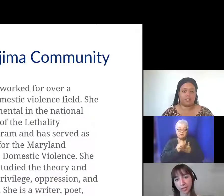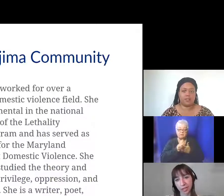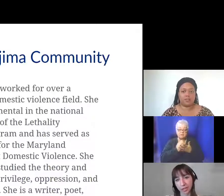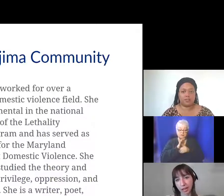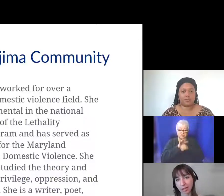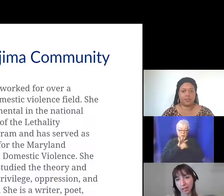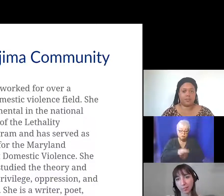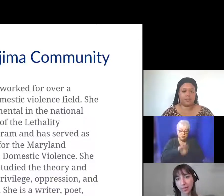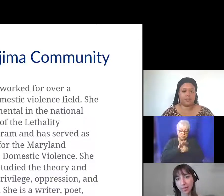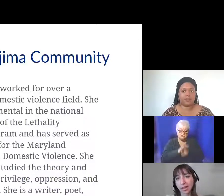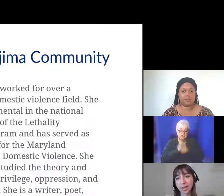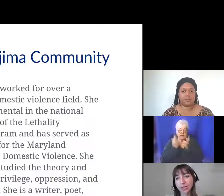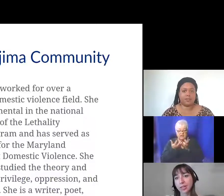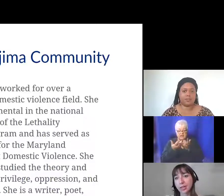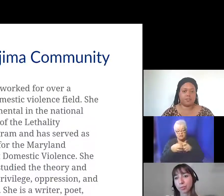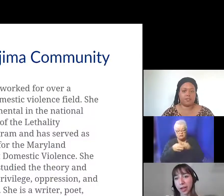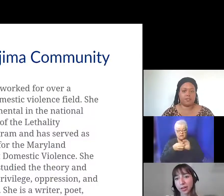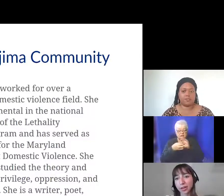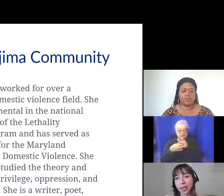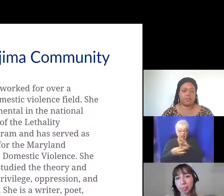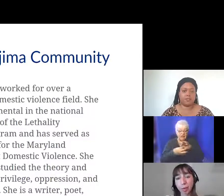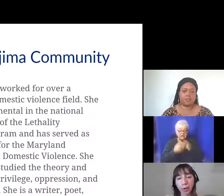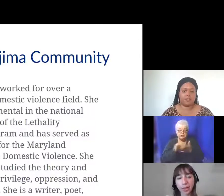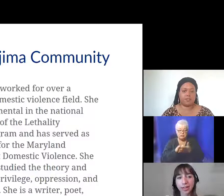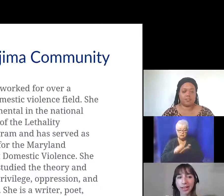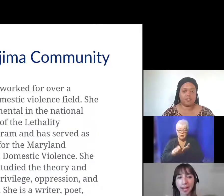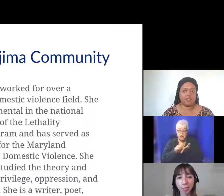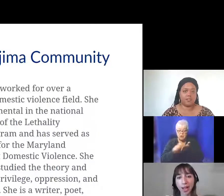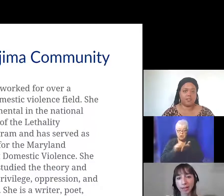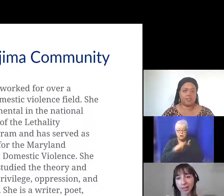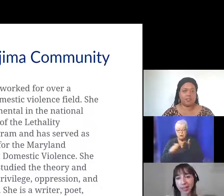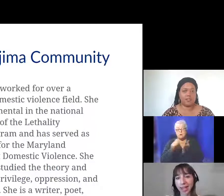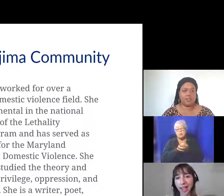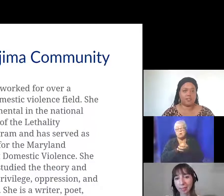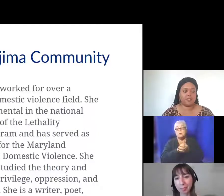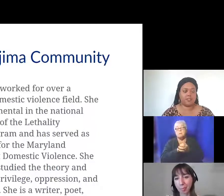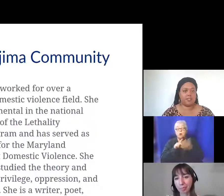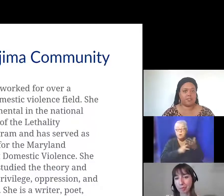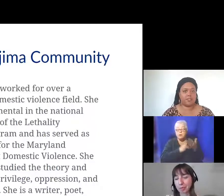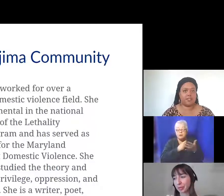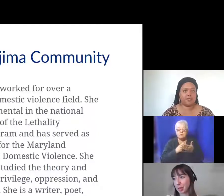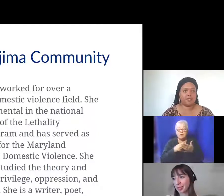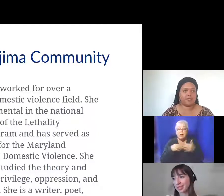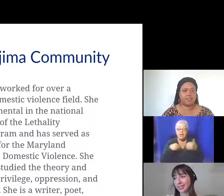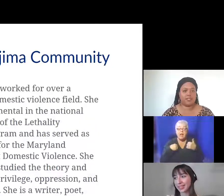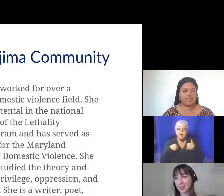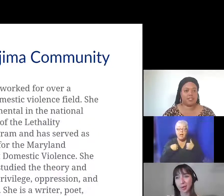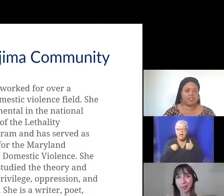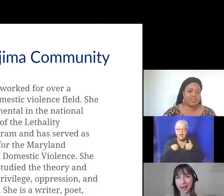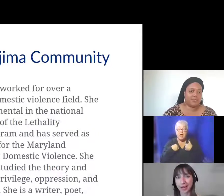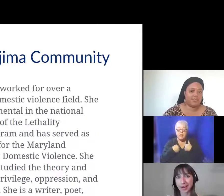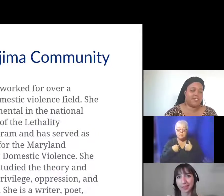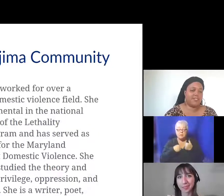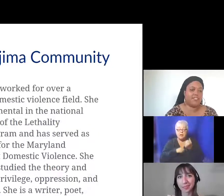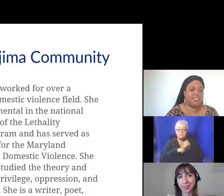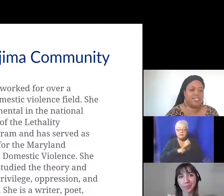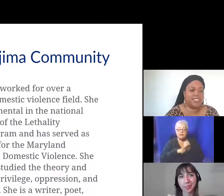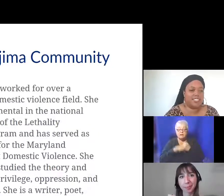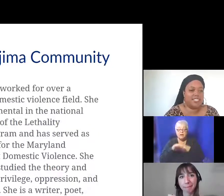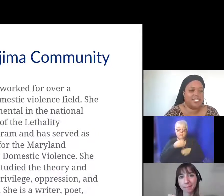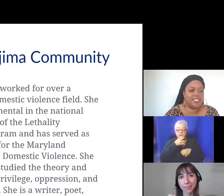and intersectionality. She is a writer, a poet, an animal advocate, and a mom of 2 fur babies. Welcome, Ayana.